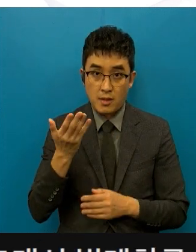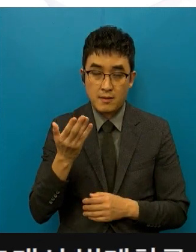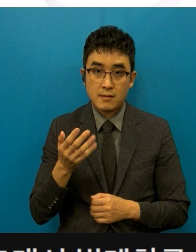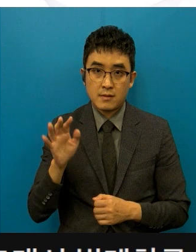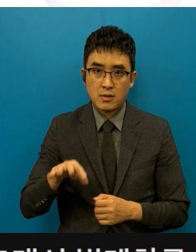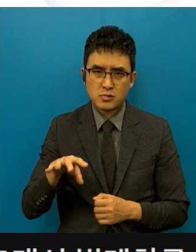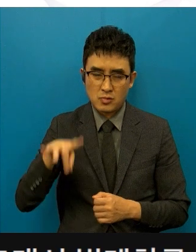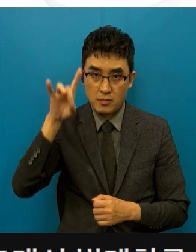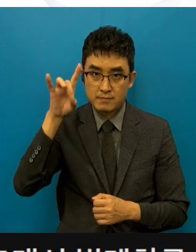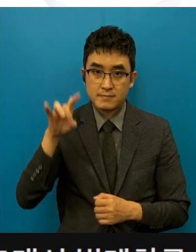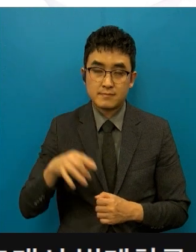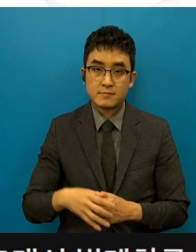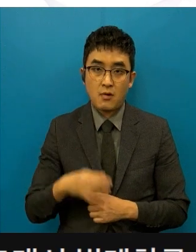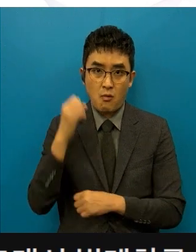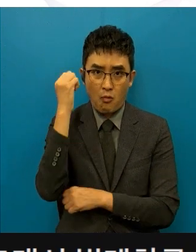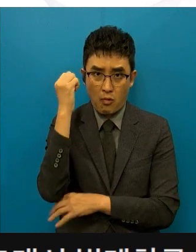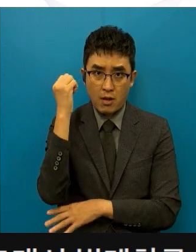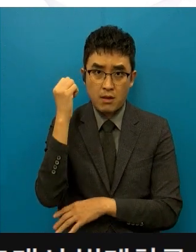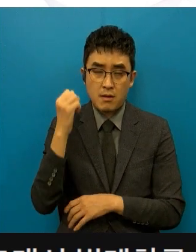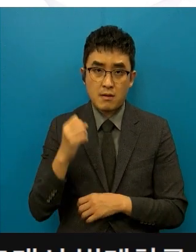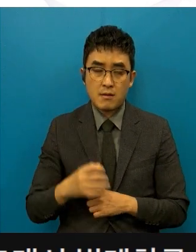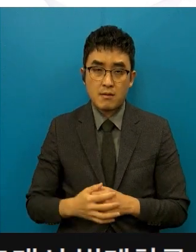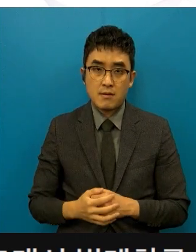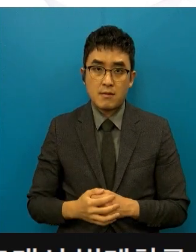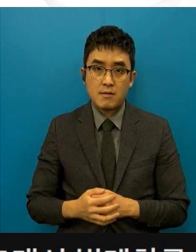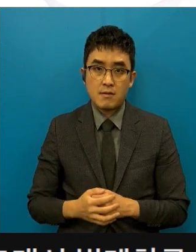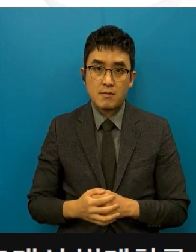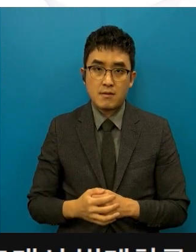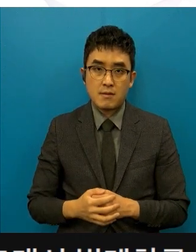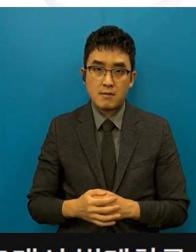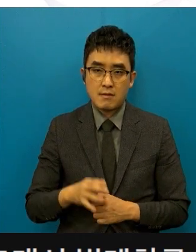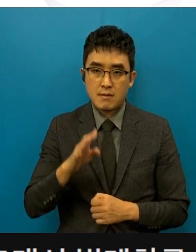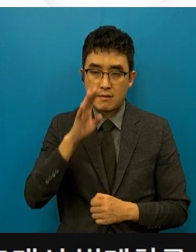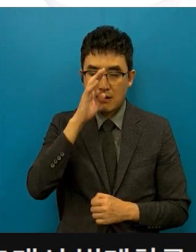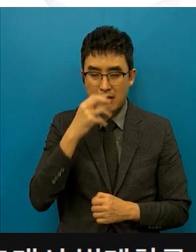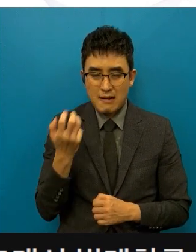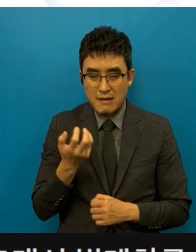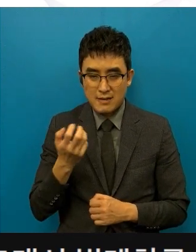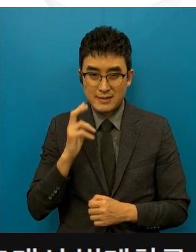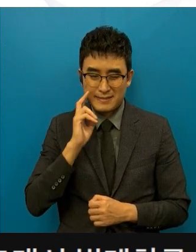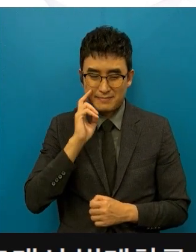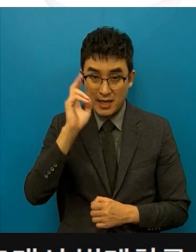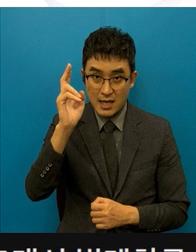subjective. So what do we consider unbearable suffering? Do we also include psychiatric